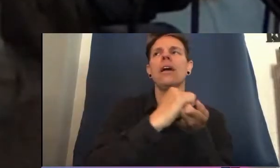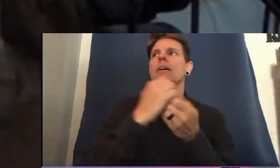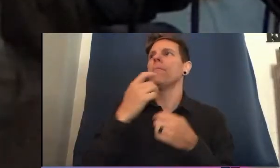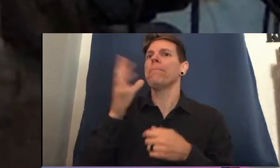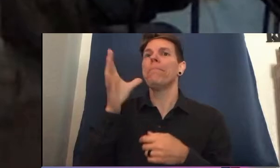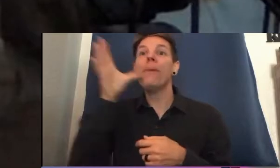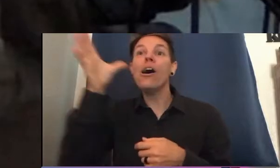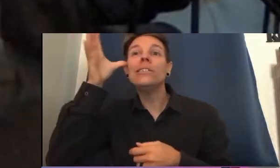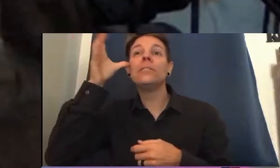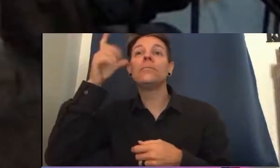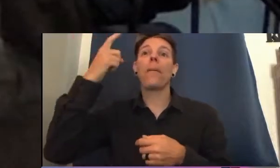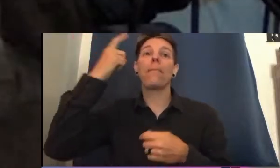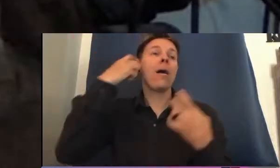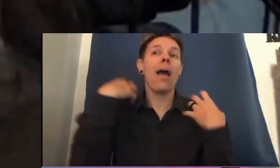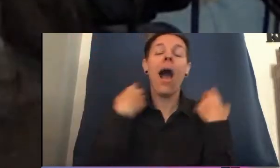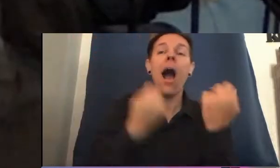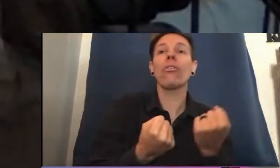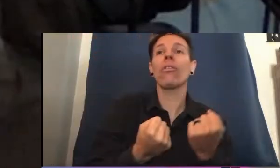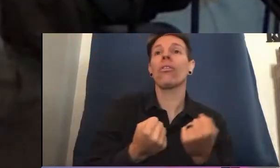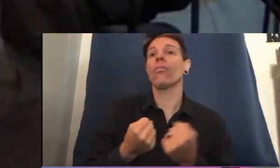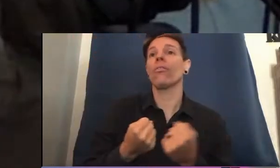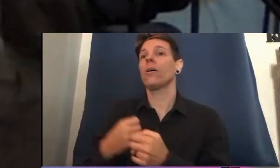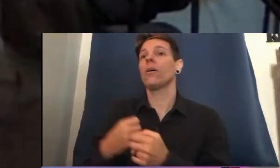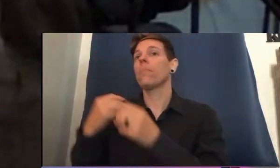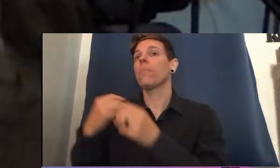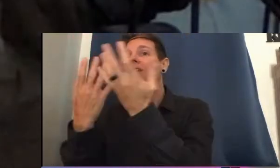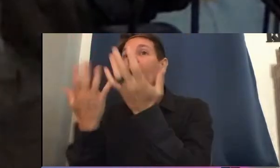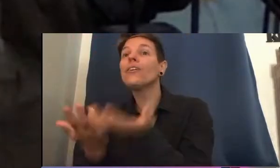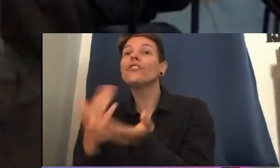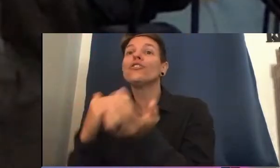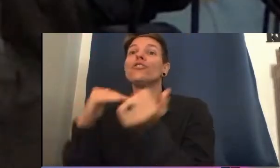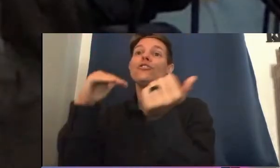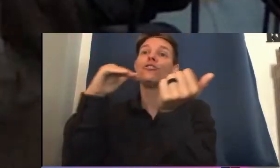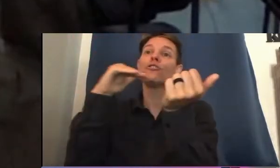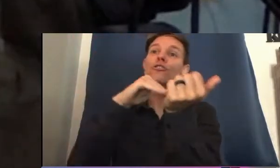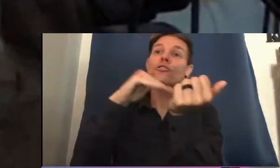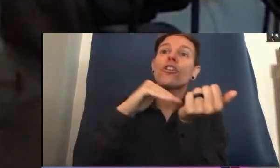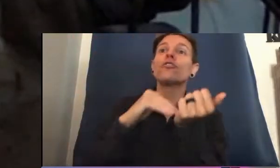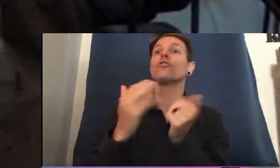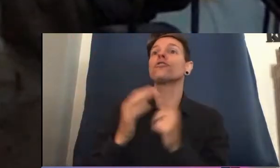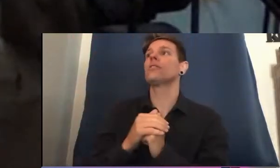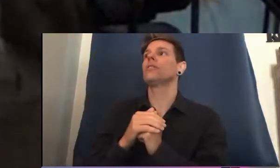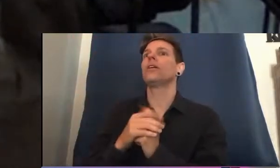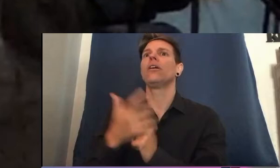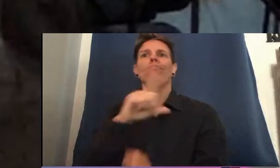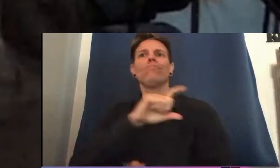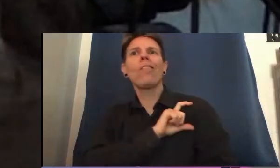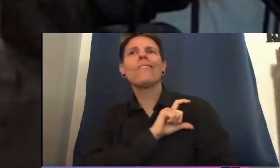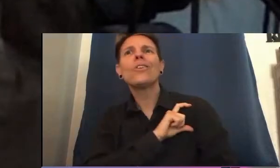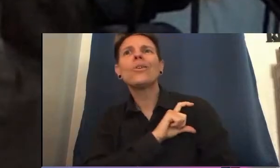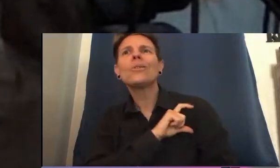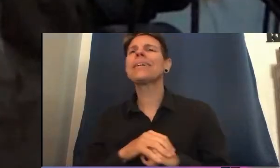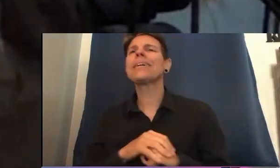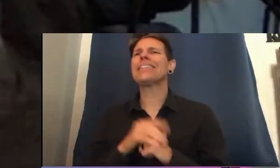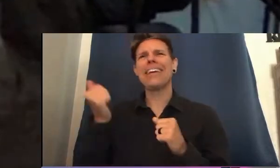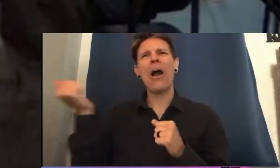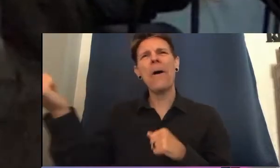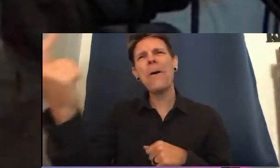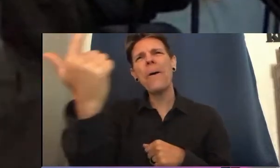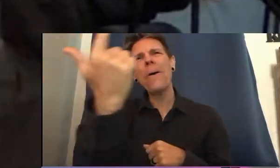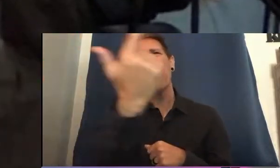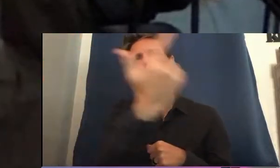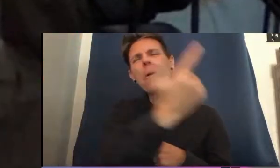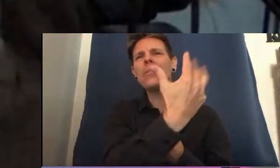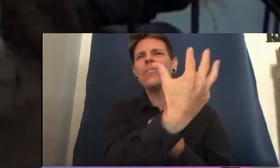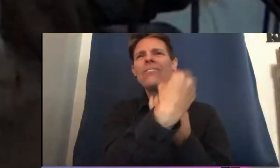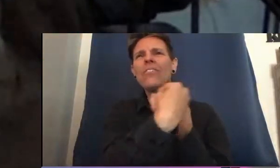providers, law enforcement, everyone that has a vested interest in the health and safety of kids and working together on